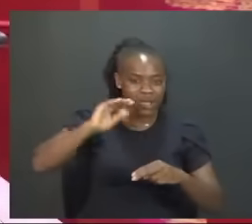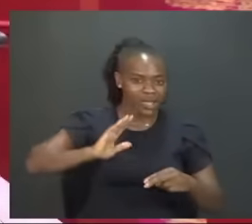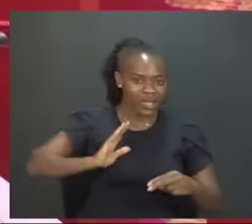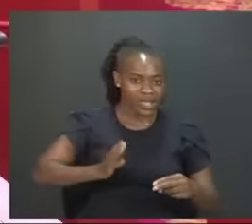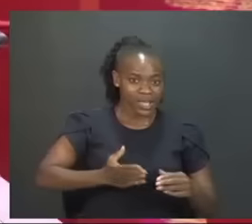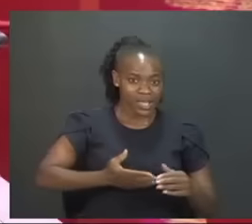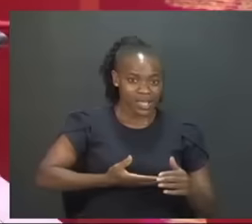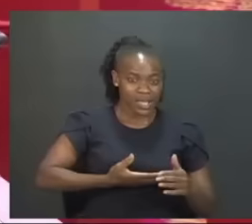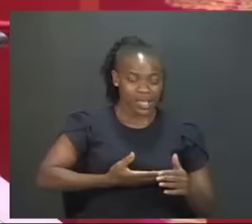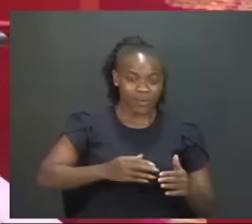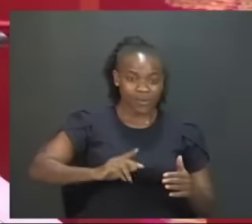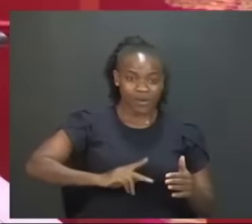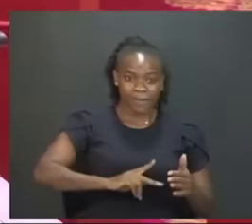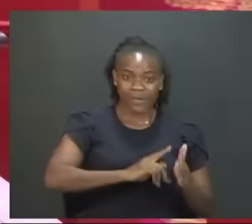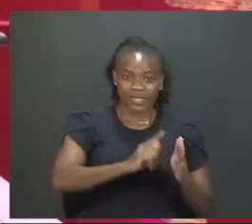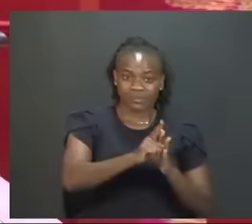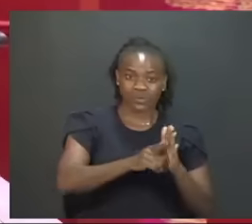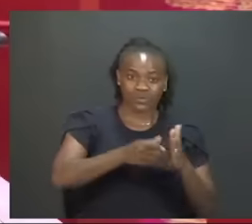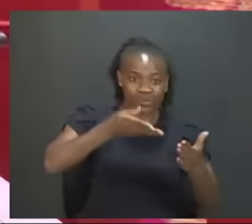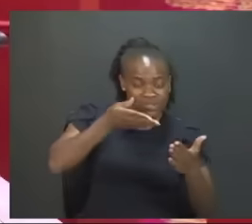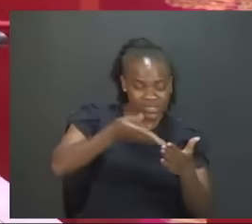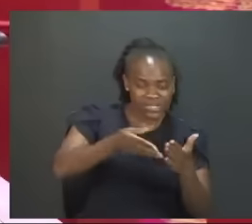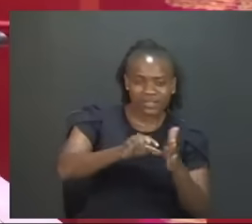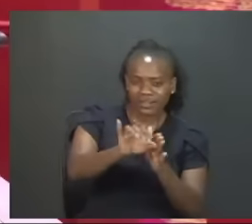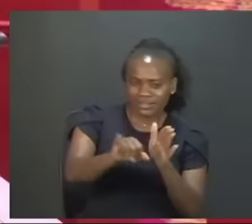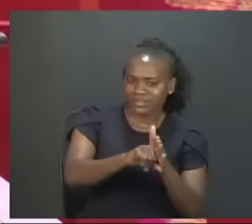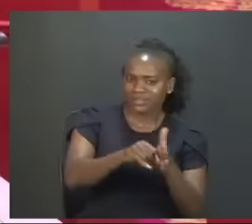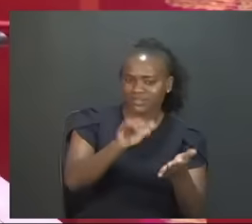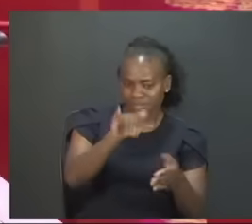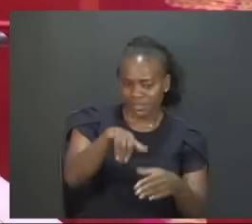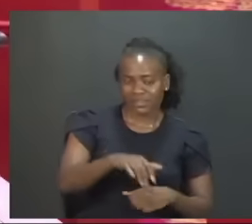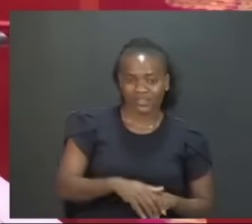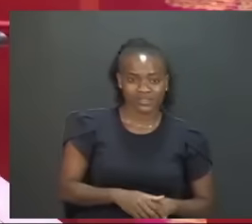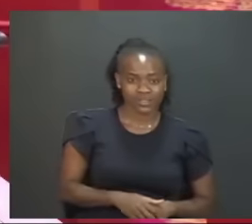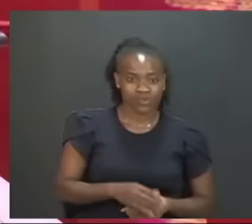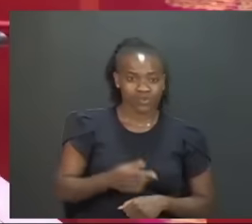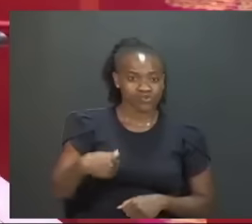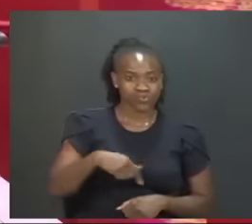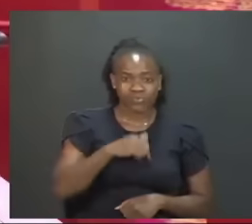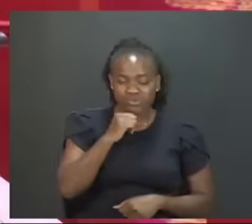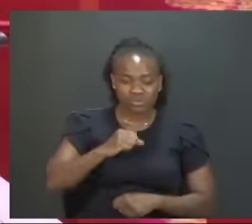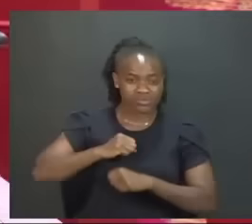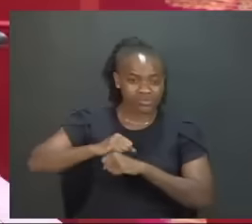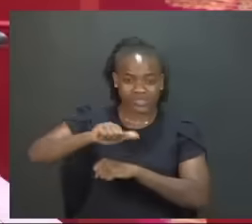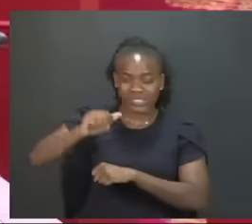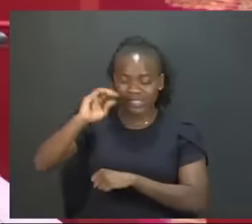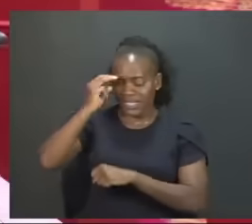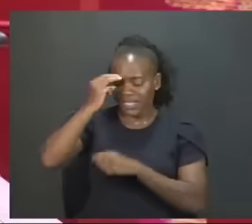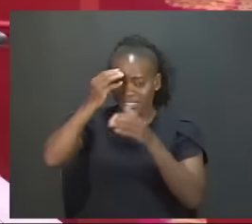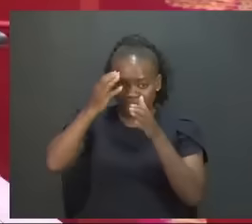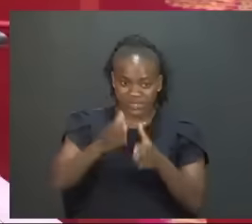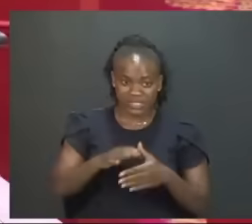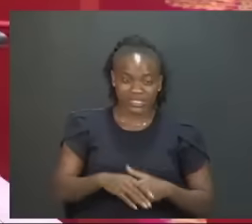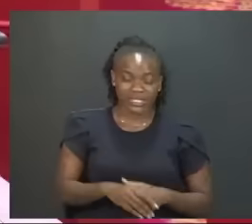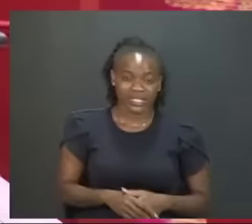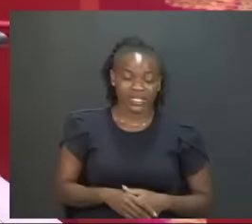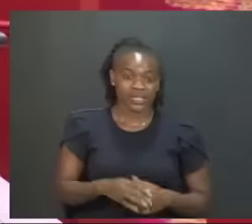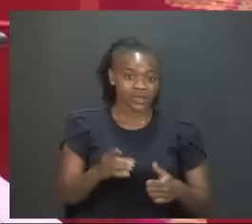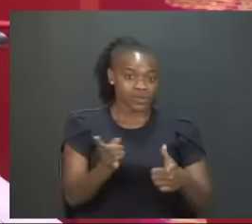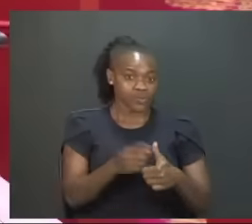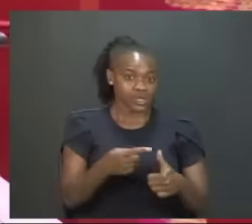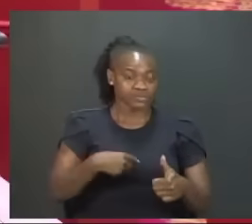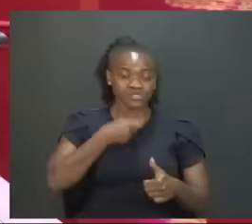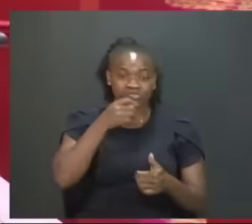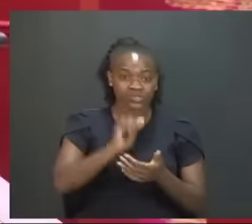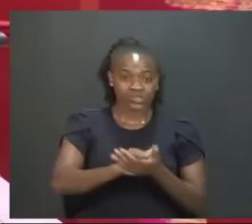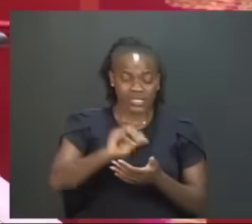It is not the ministers who enacted the rules. So nobody is shielding any minister. One, I want to make sure that the ministers are